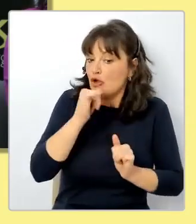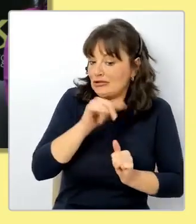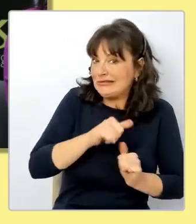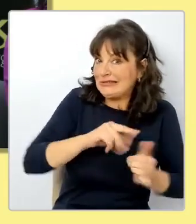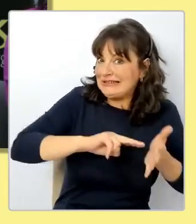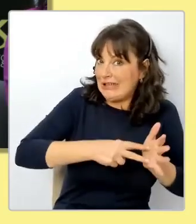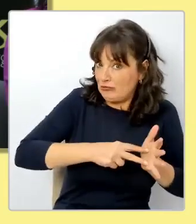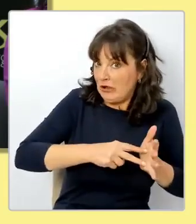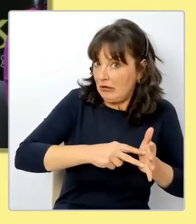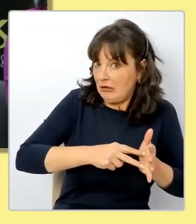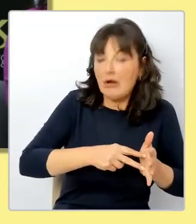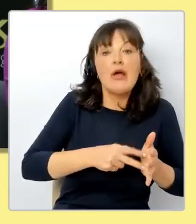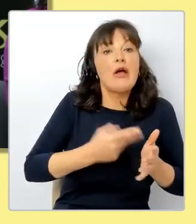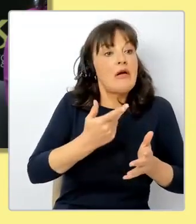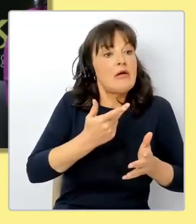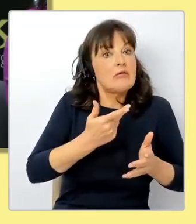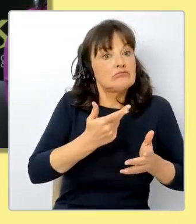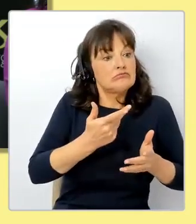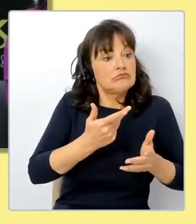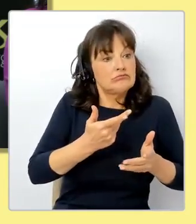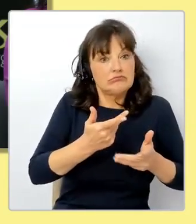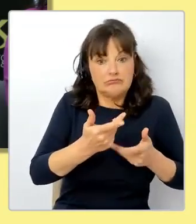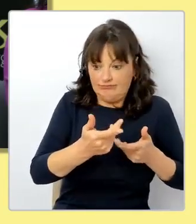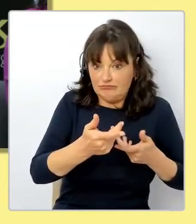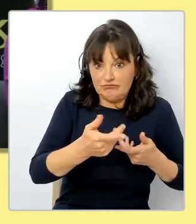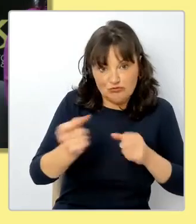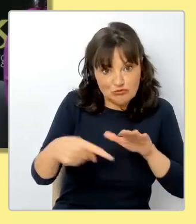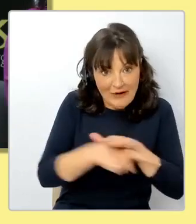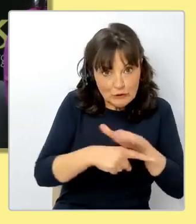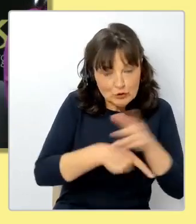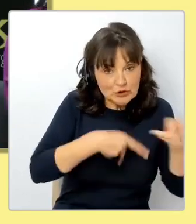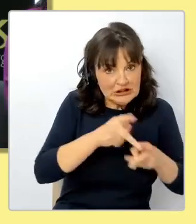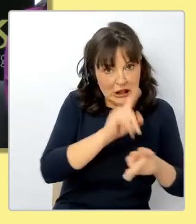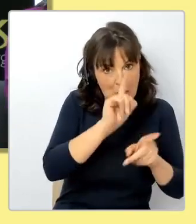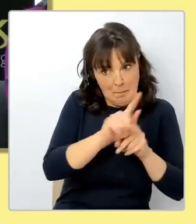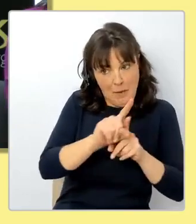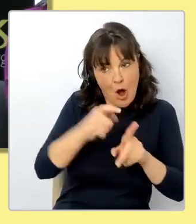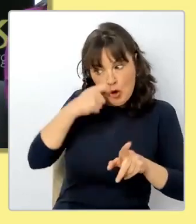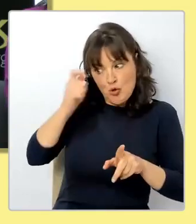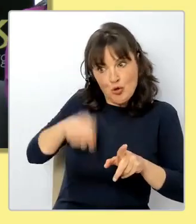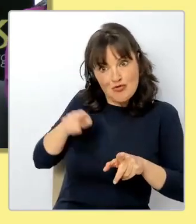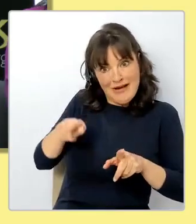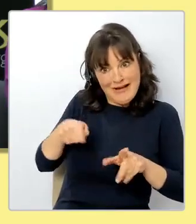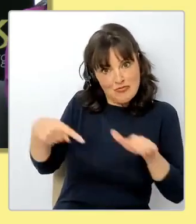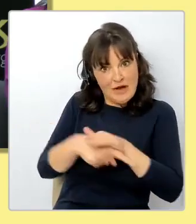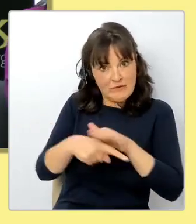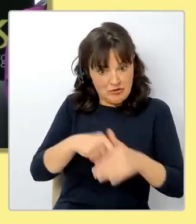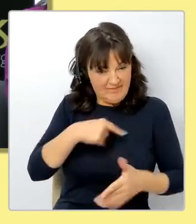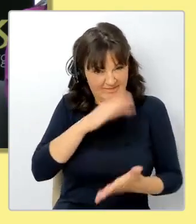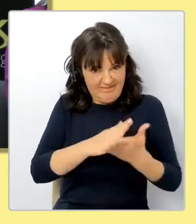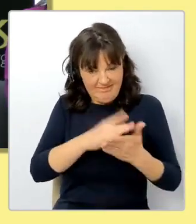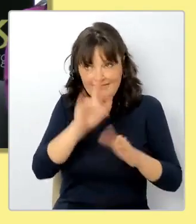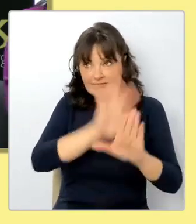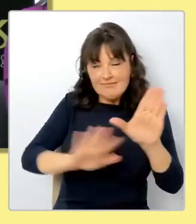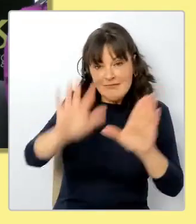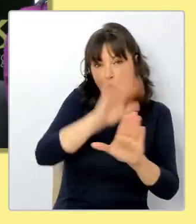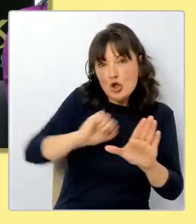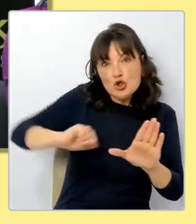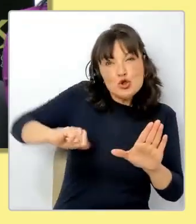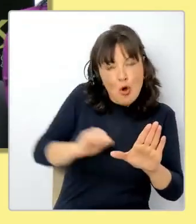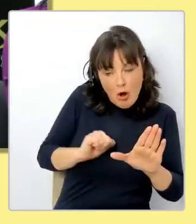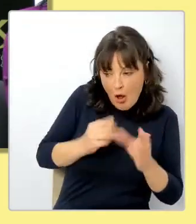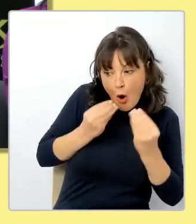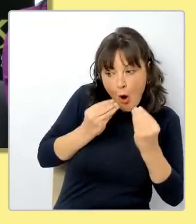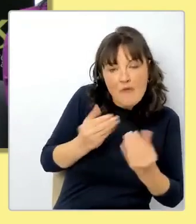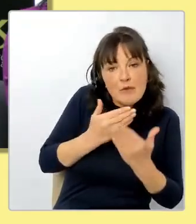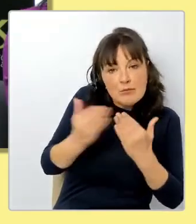to Ukrainian refugees, we welcome more refugees here in Scotland per head than any other part of the UK. And that's a badge of honour. That's something